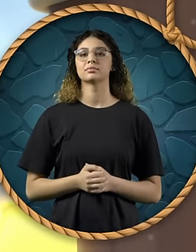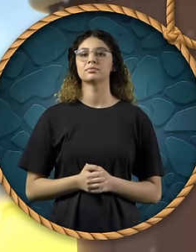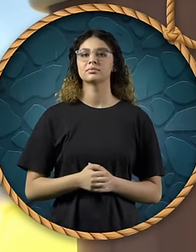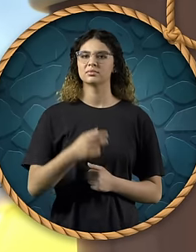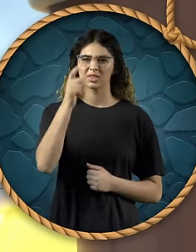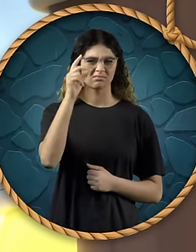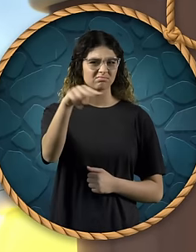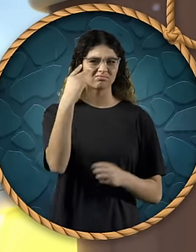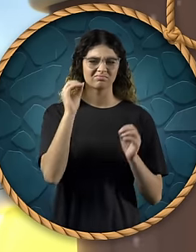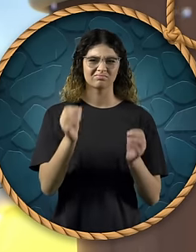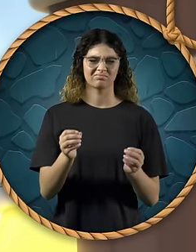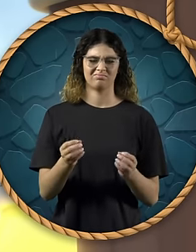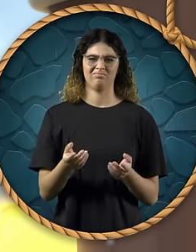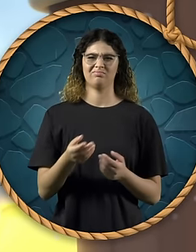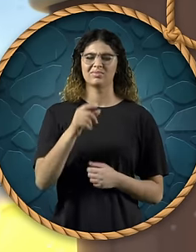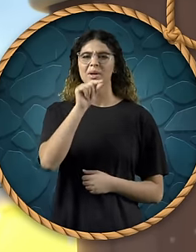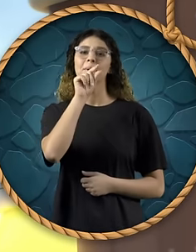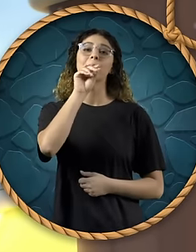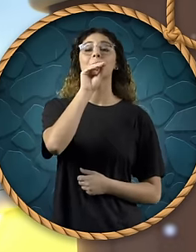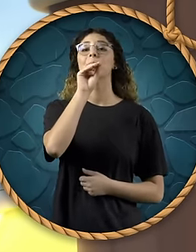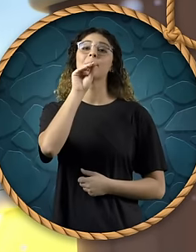Luna just won't respond.